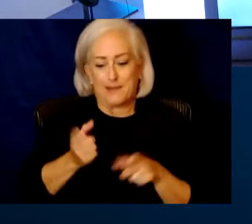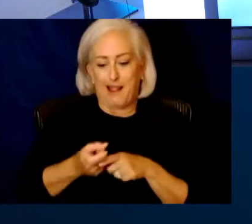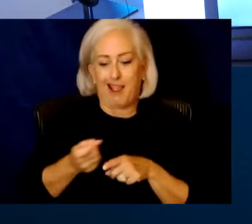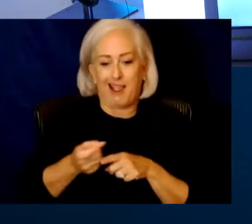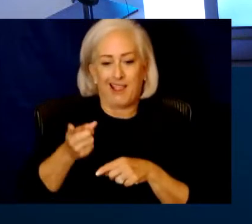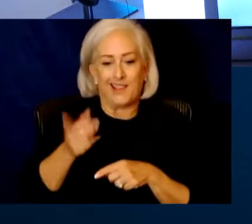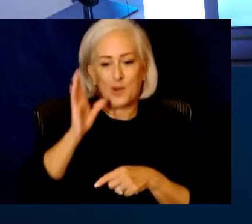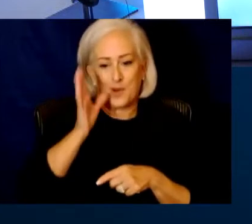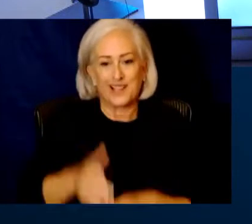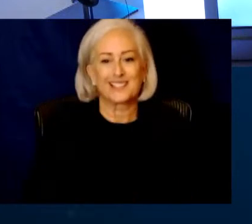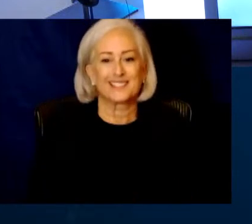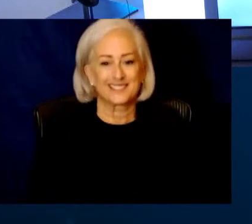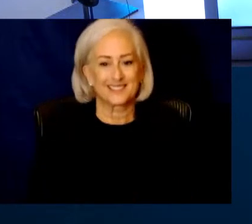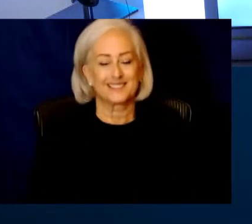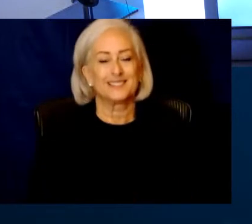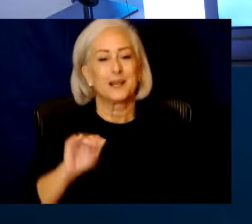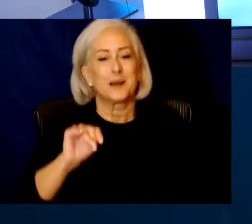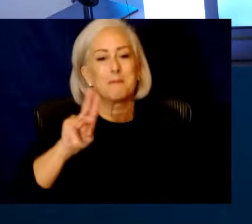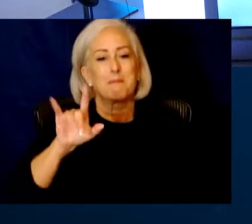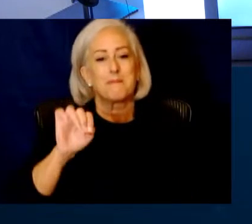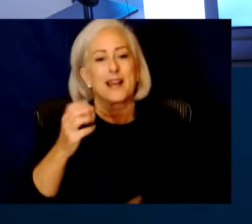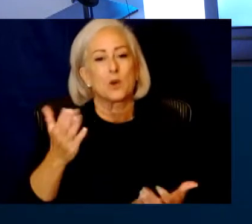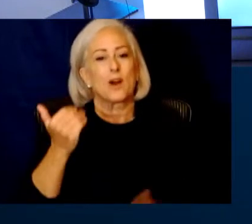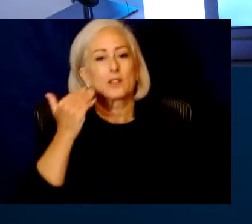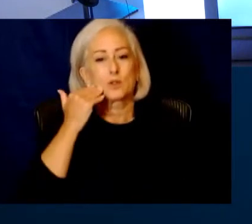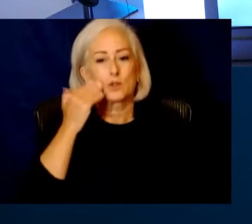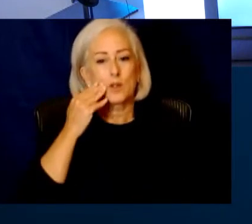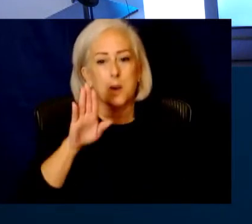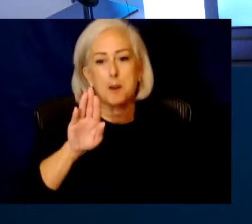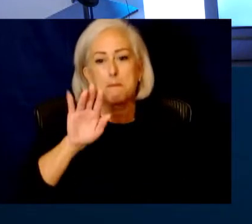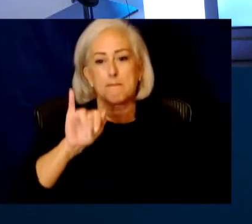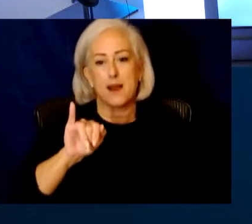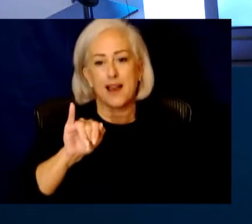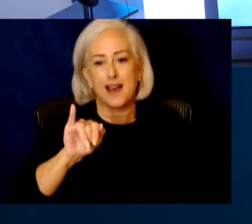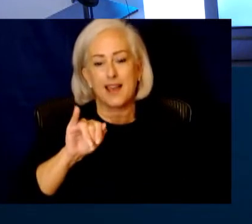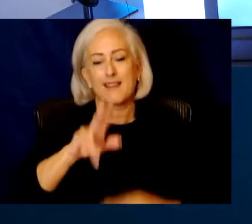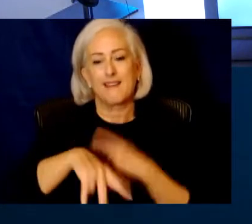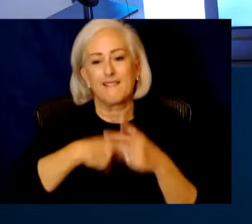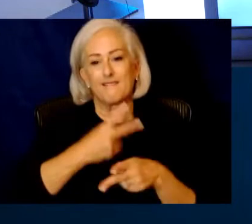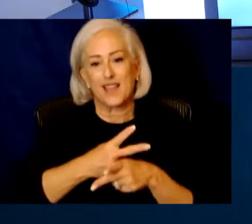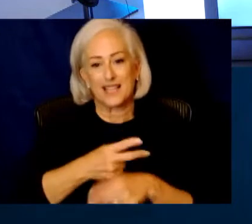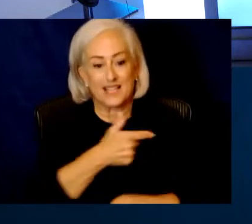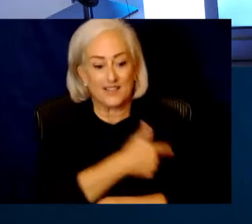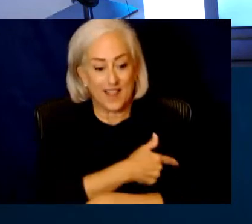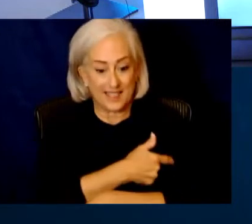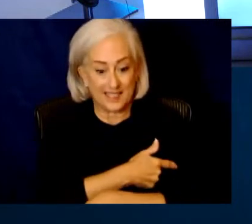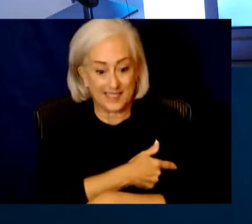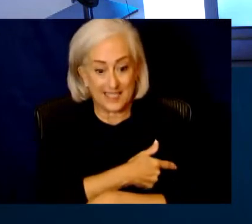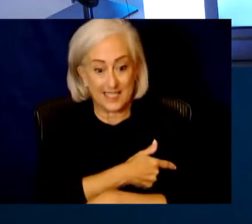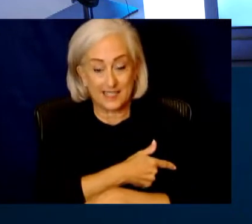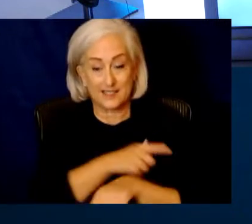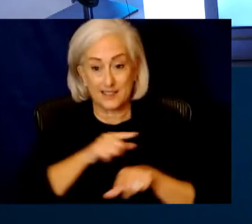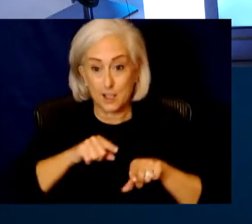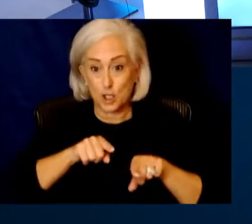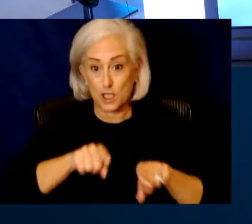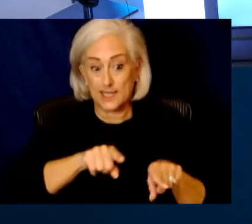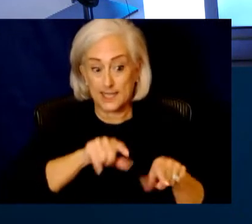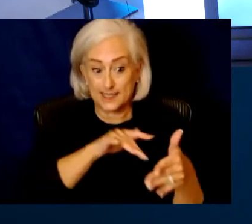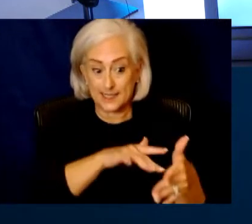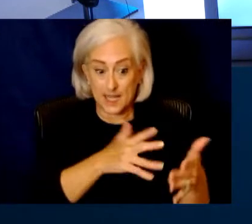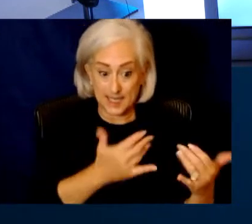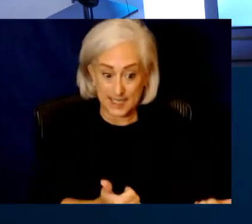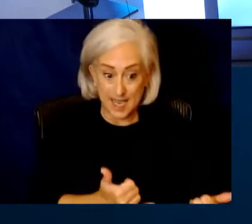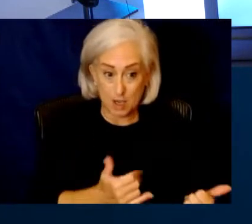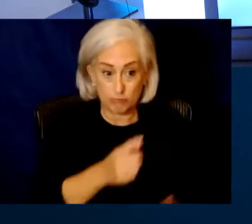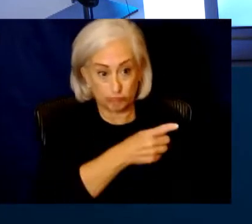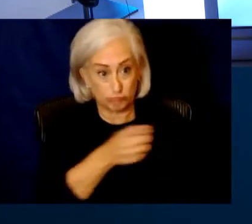Okay. Mike says, are the bivalent vaccines being trialed? And is there any concern amongst the doctors